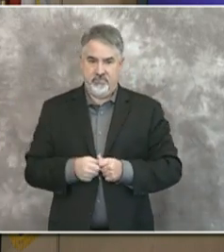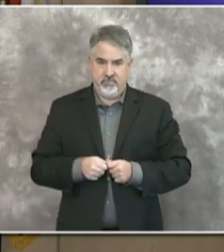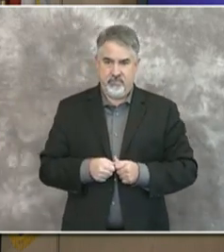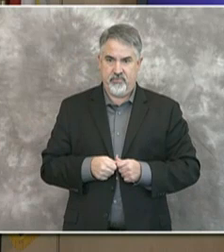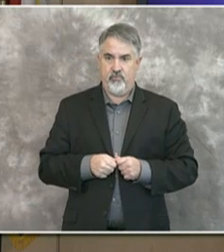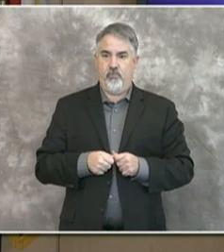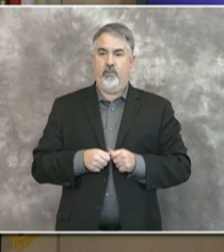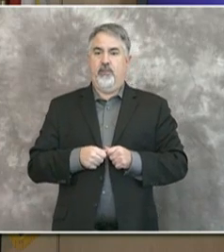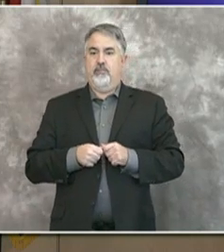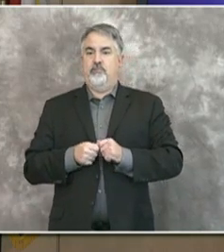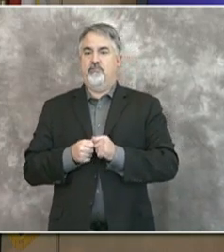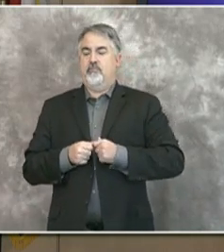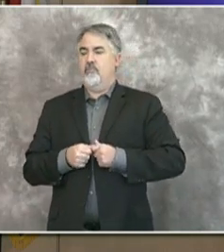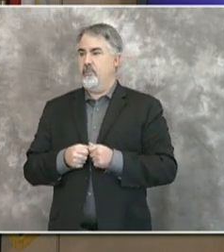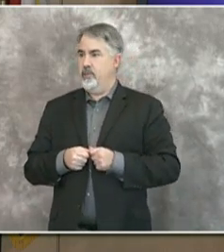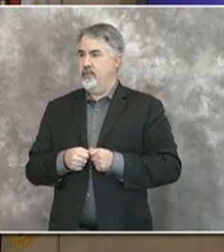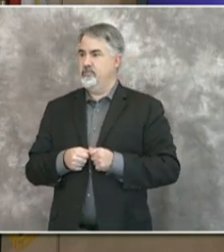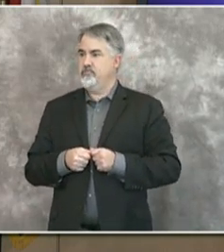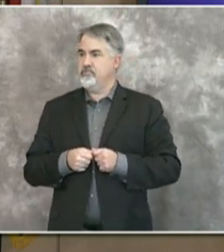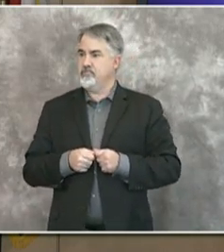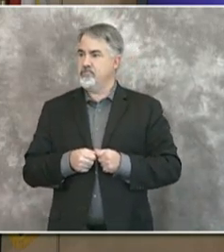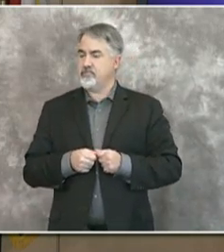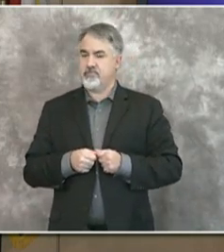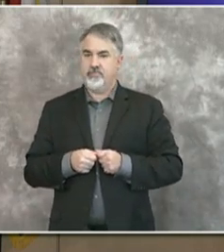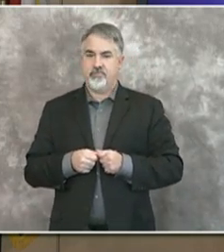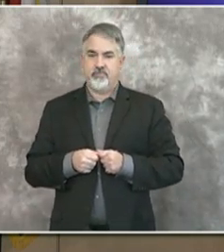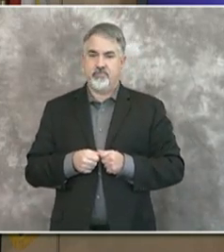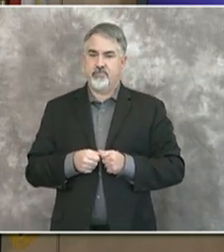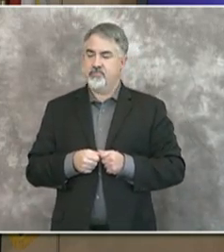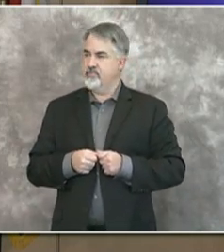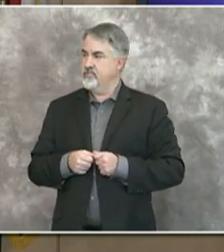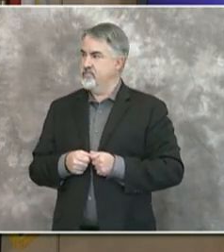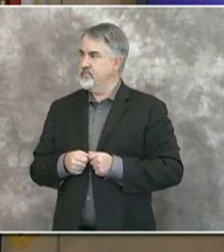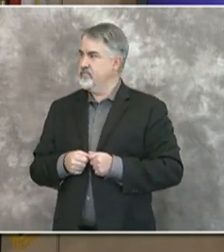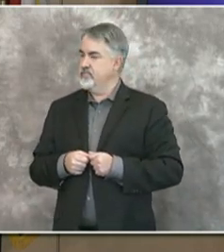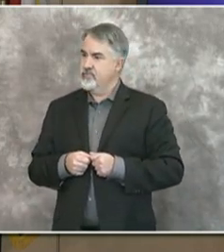speak clearly into the phone so we can better understand your question.